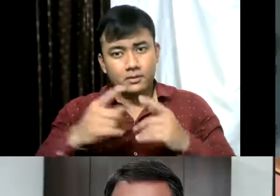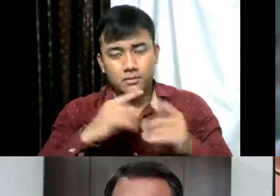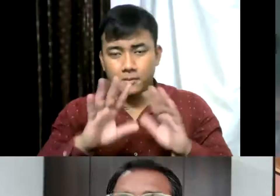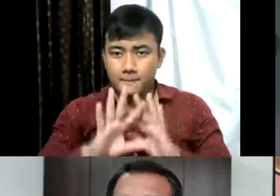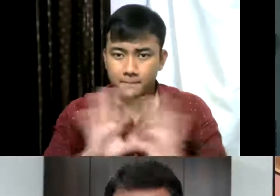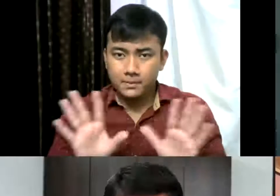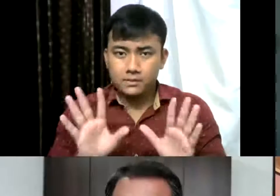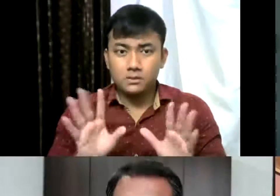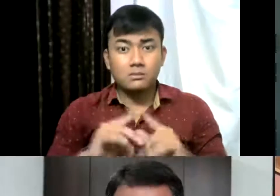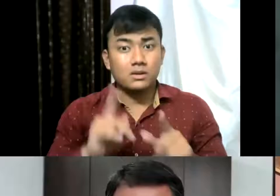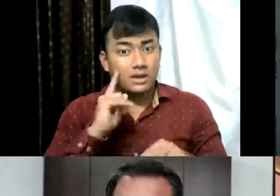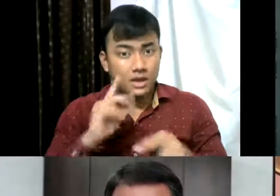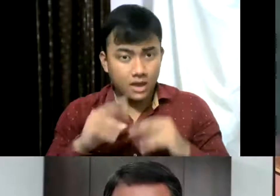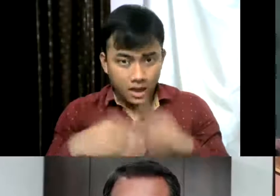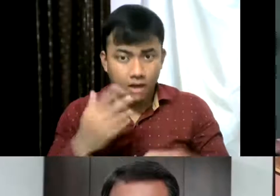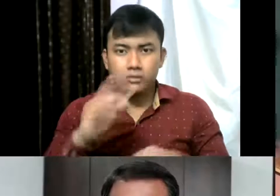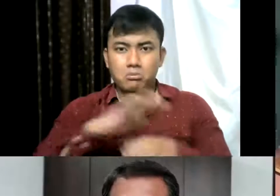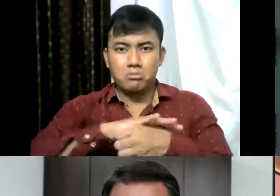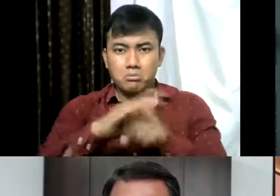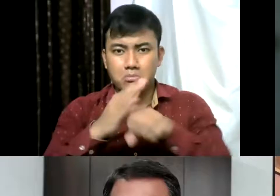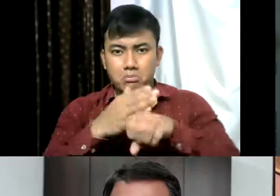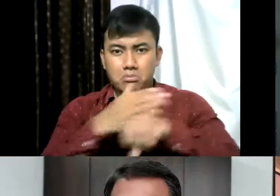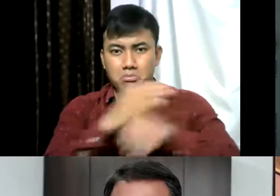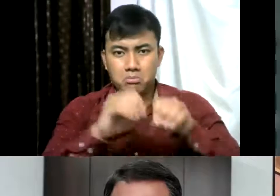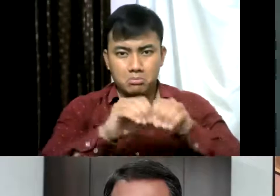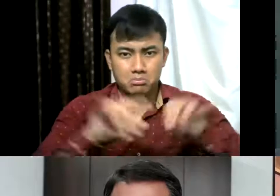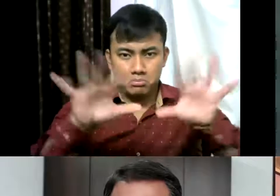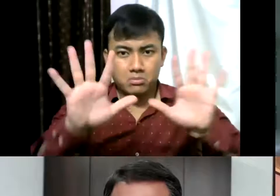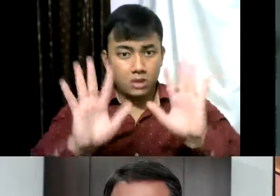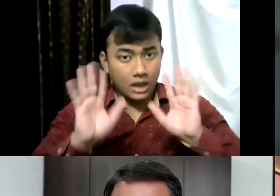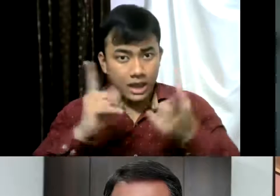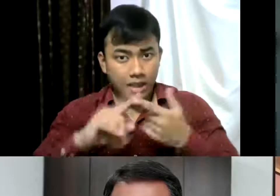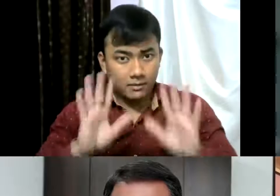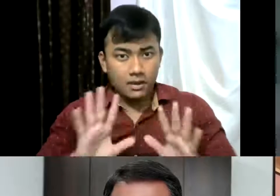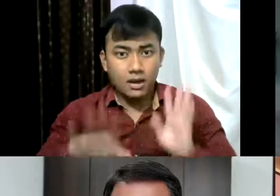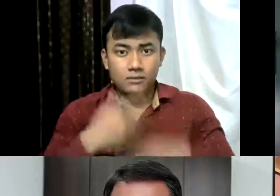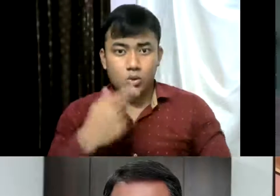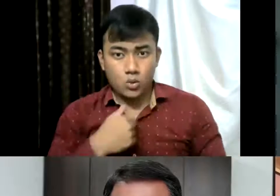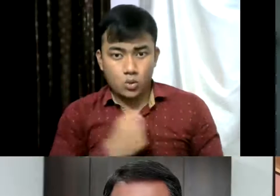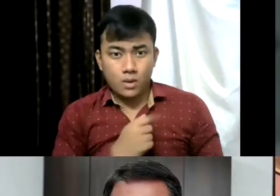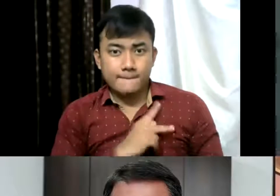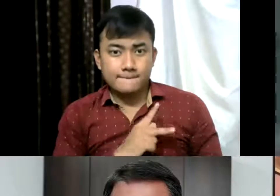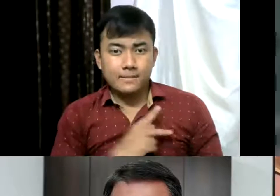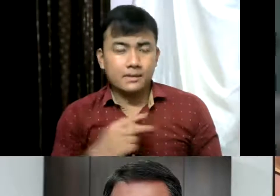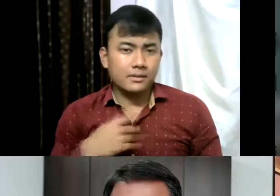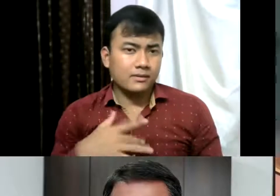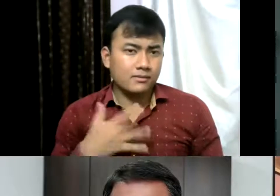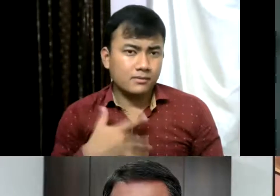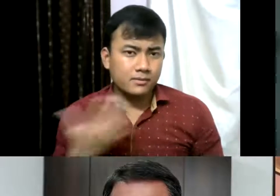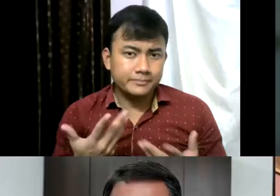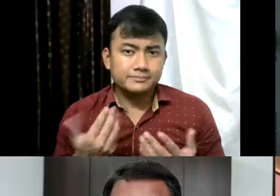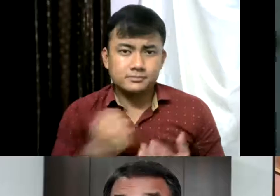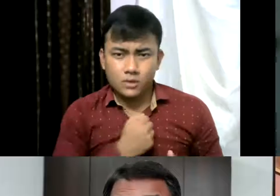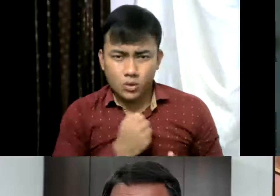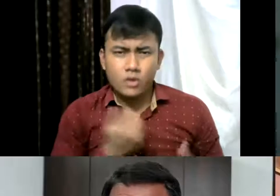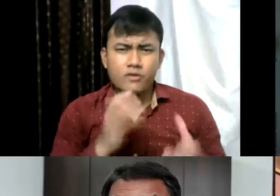like it exploded because with the pandemic, I actually like in my personal spaces, I saw a lot of my cishet friends suddenly